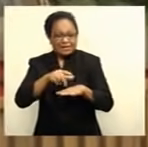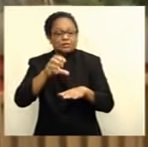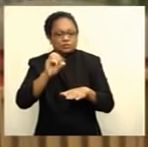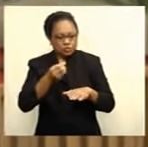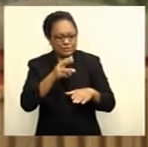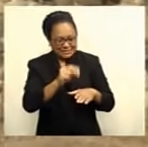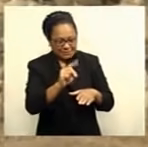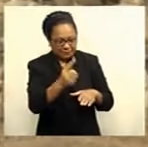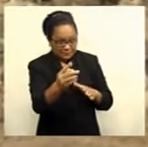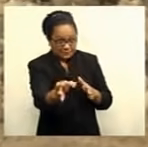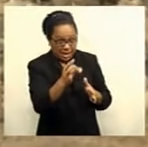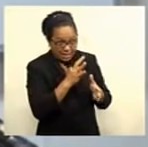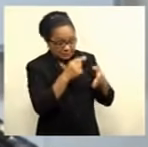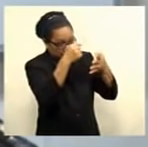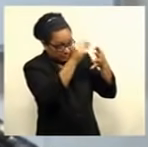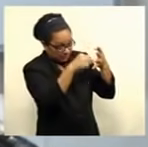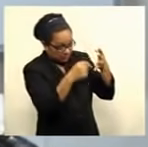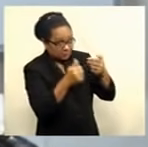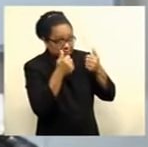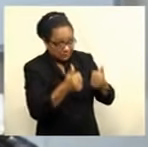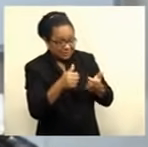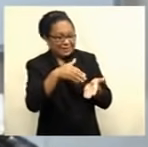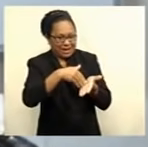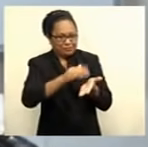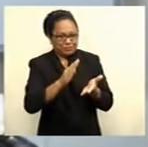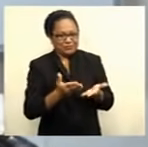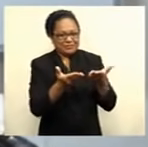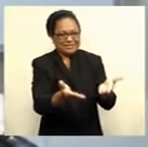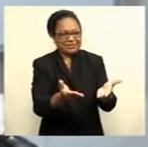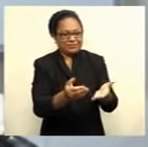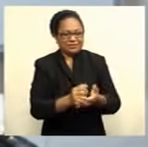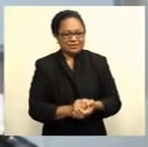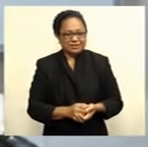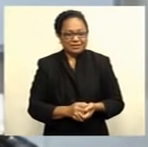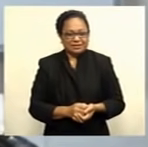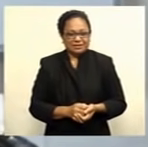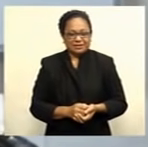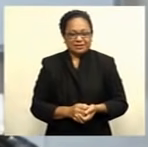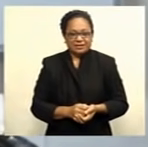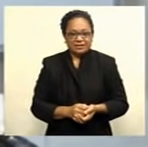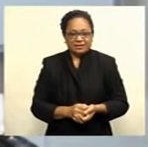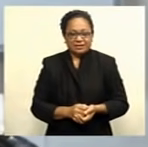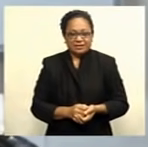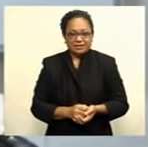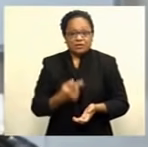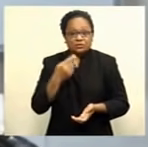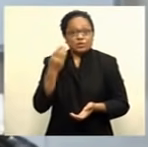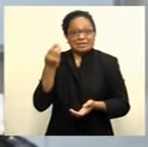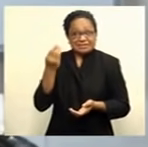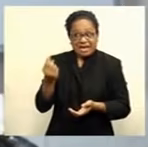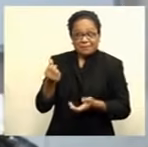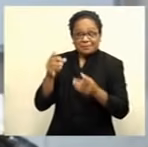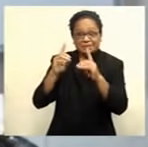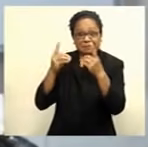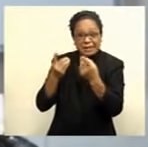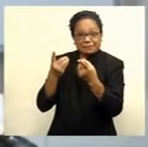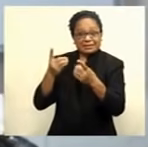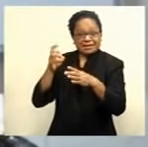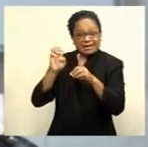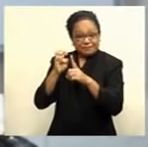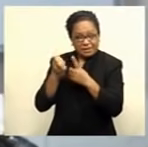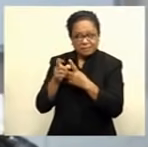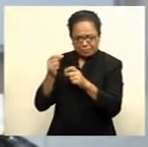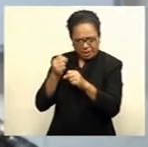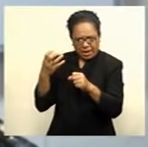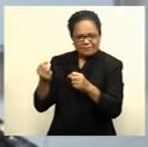the approvals are given. Agencies that come in that have powers with regards to these illegal extractions, like the Department of Environment and of course the